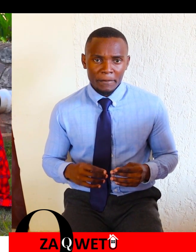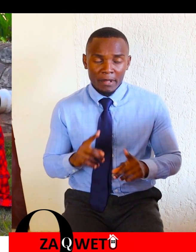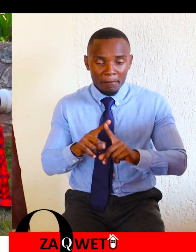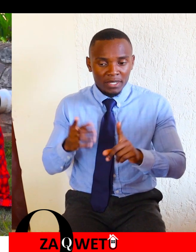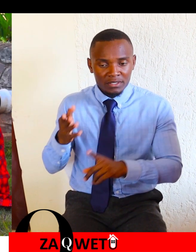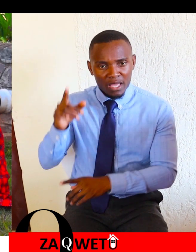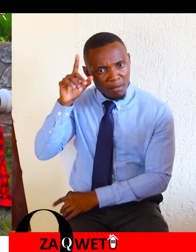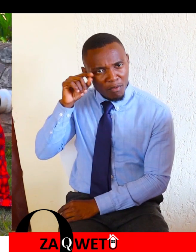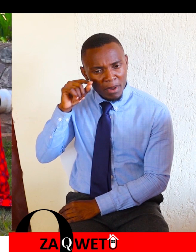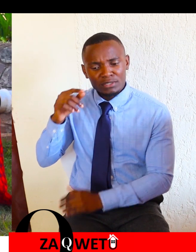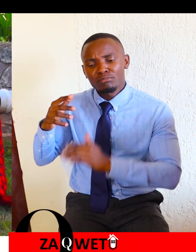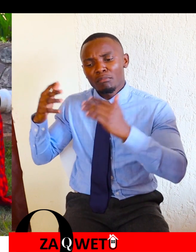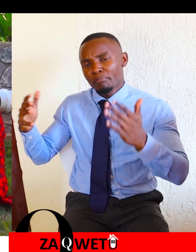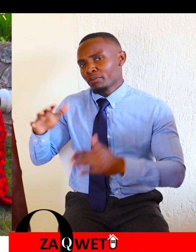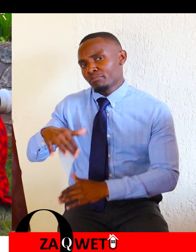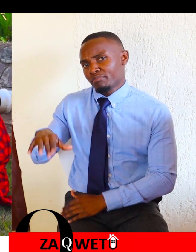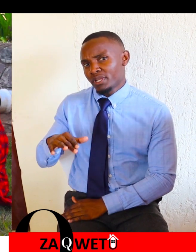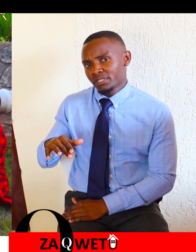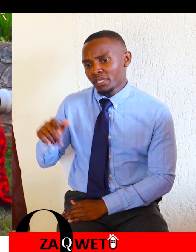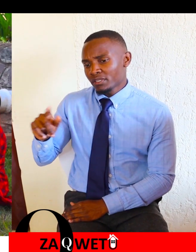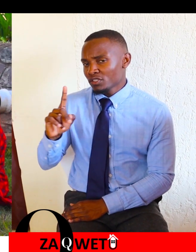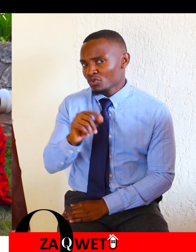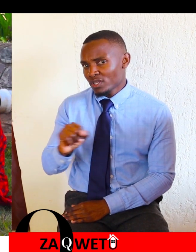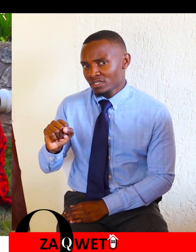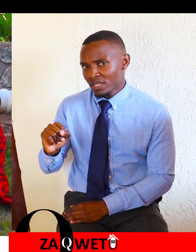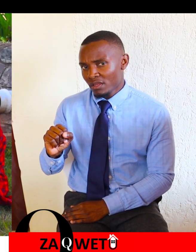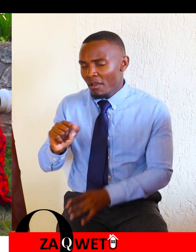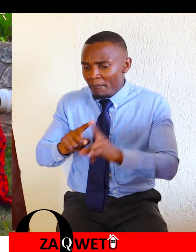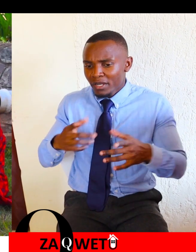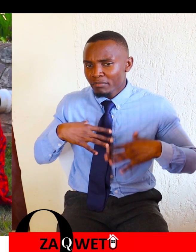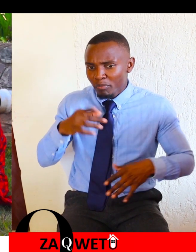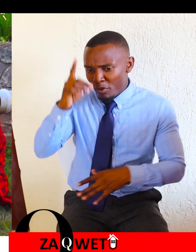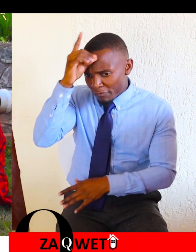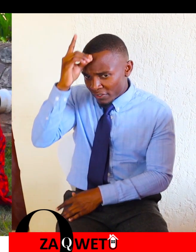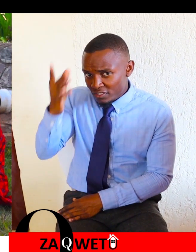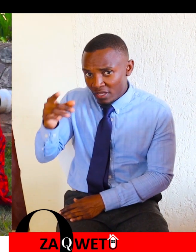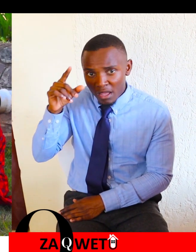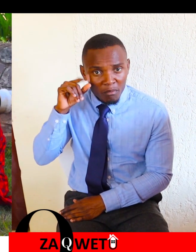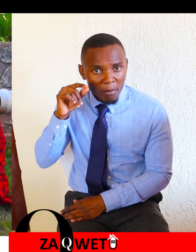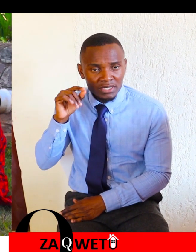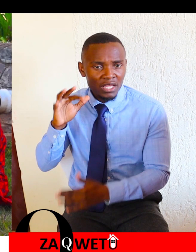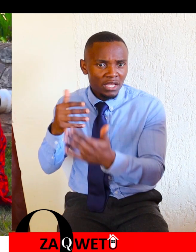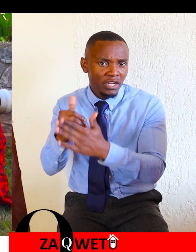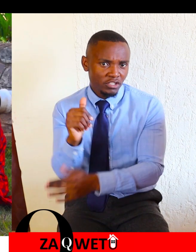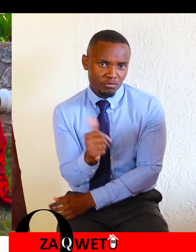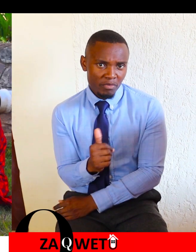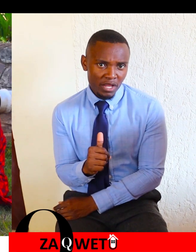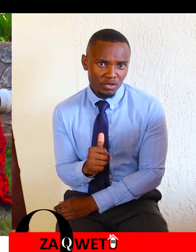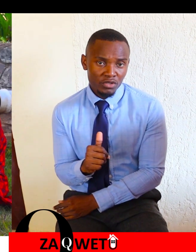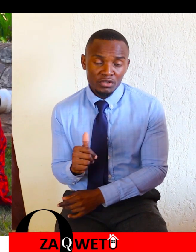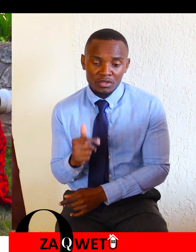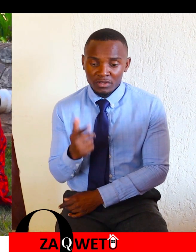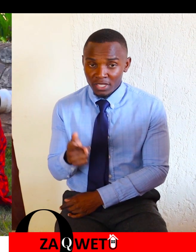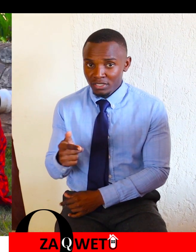But naongelea sasa Mombasa ni kubwa. Huku ni upande mmoja. Je, wale walio mashinani ni vipi? Bado